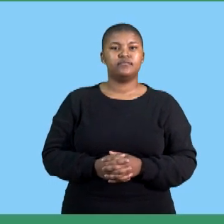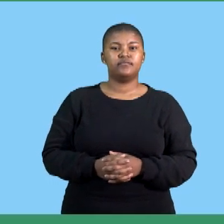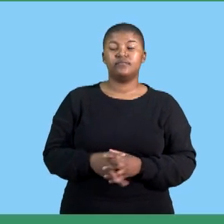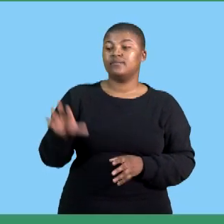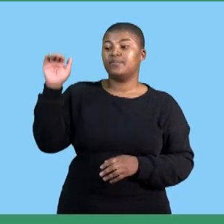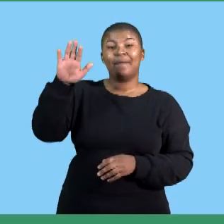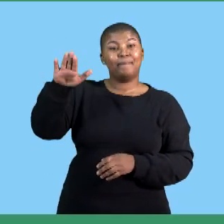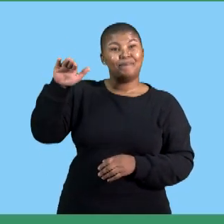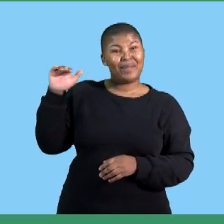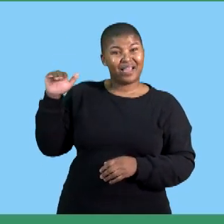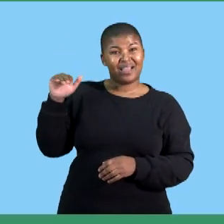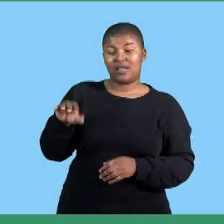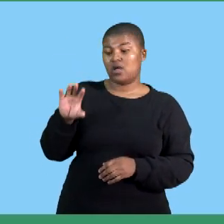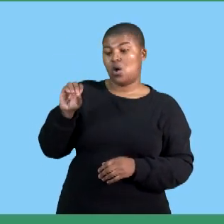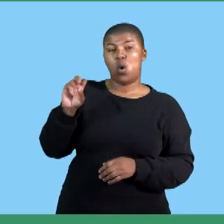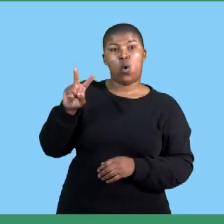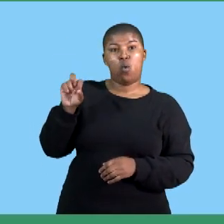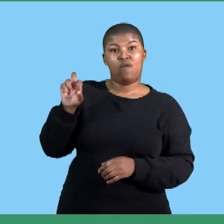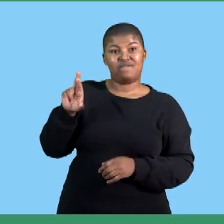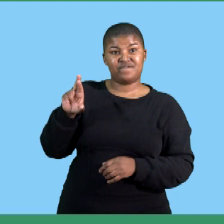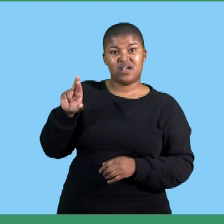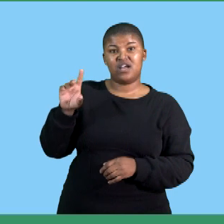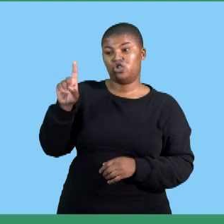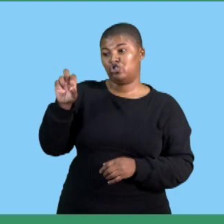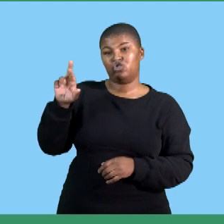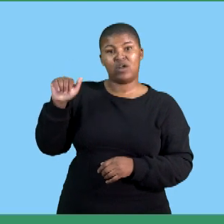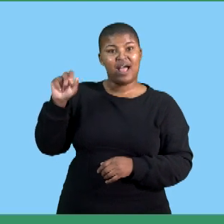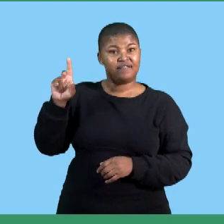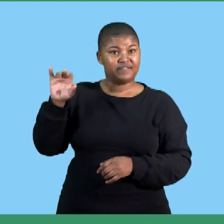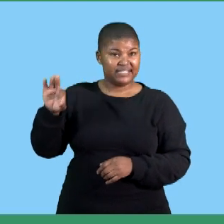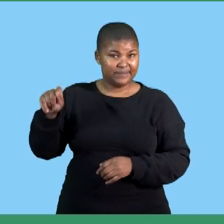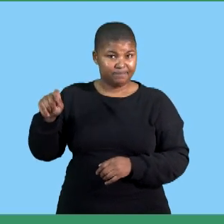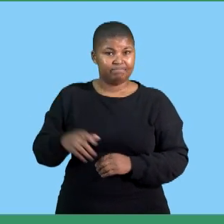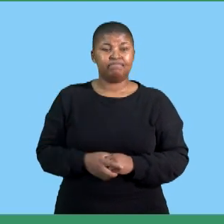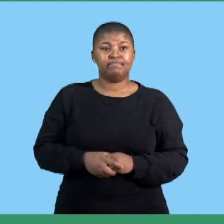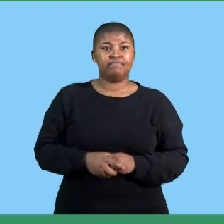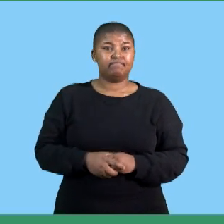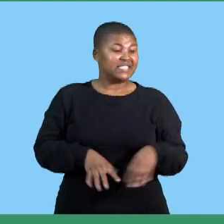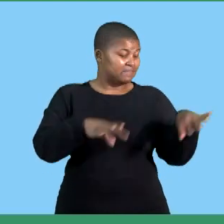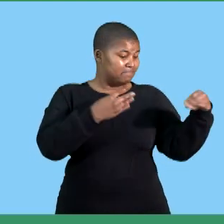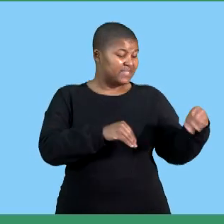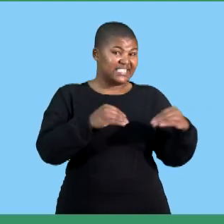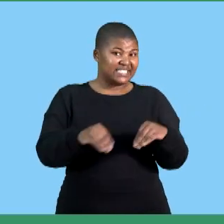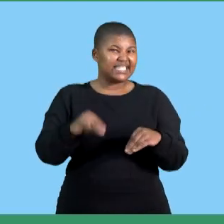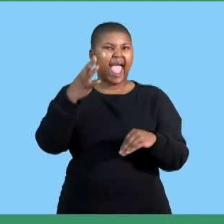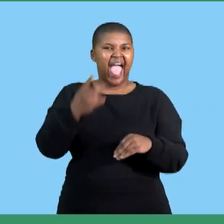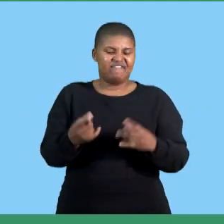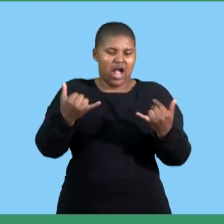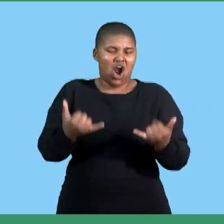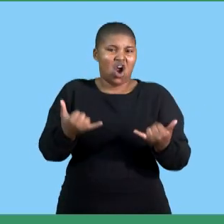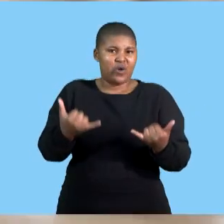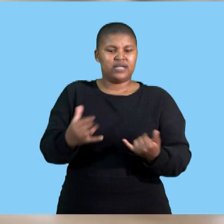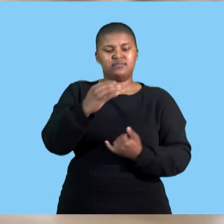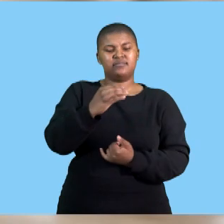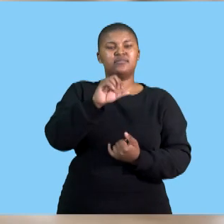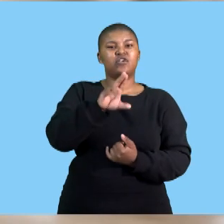a current check account can arrange a bank overdraft with their bank. So obviously, if you're a business and you're having a check